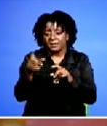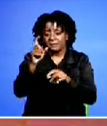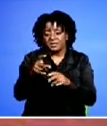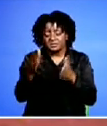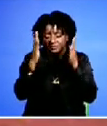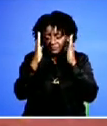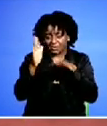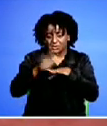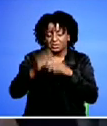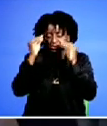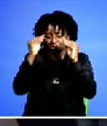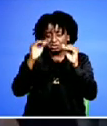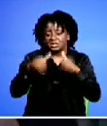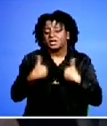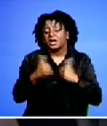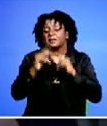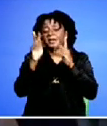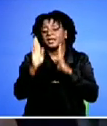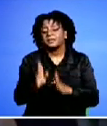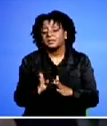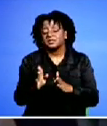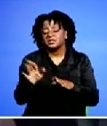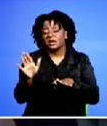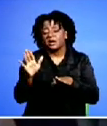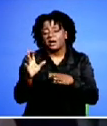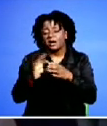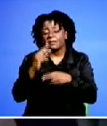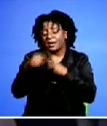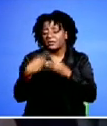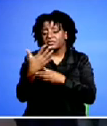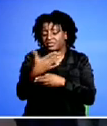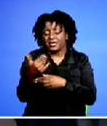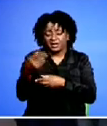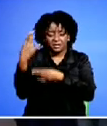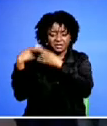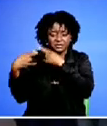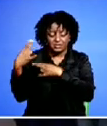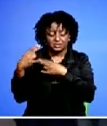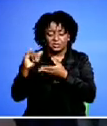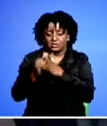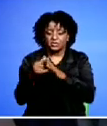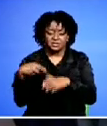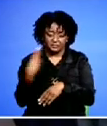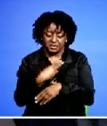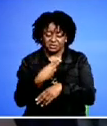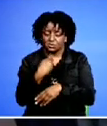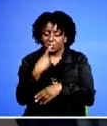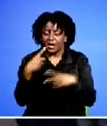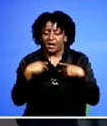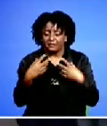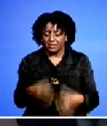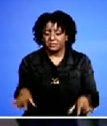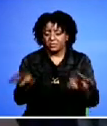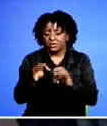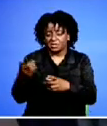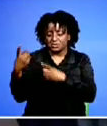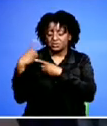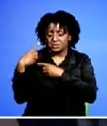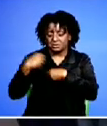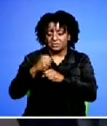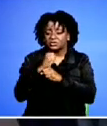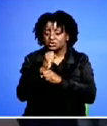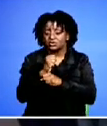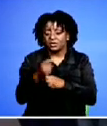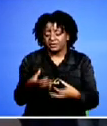heritage. Those of us who have the important and solemn duty to ensure that the values